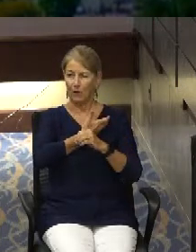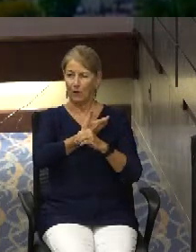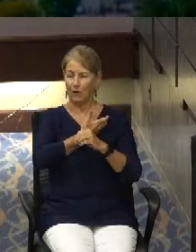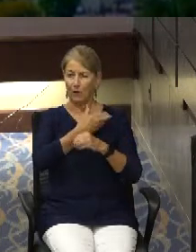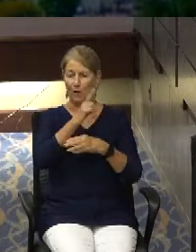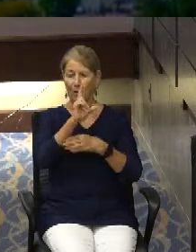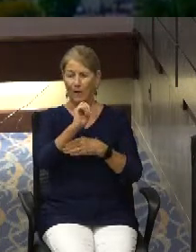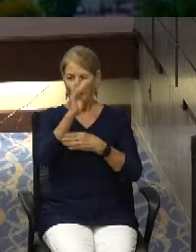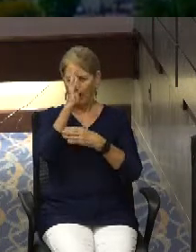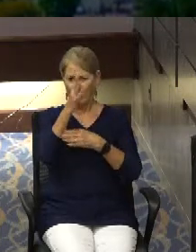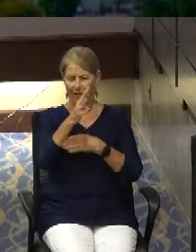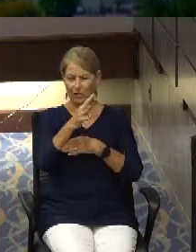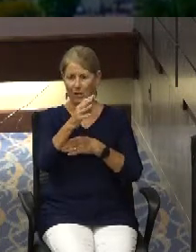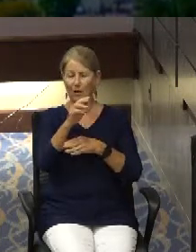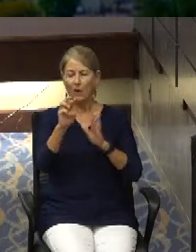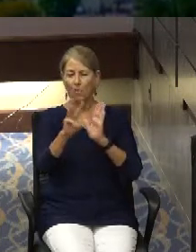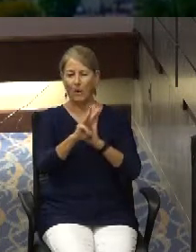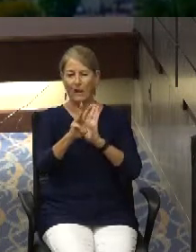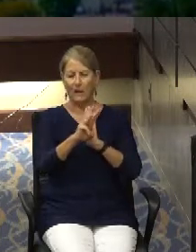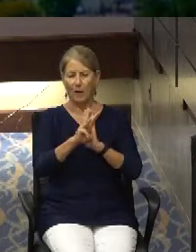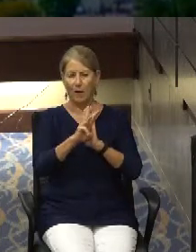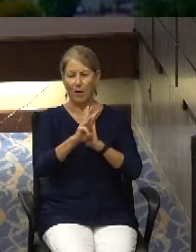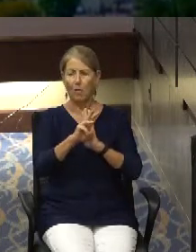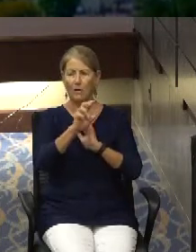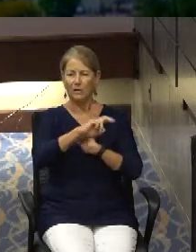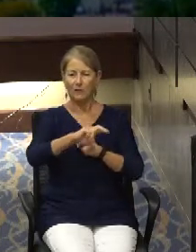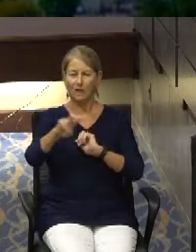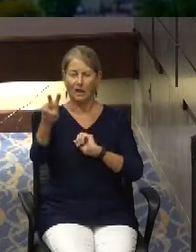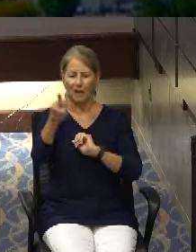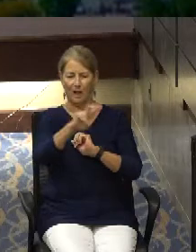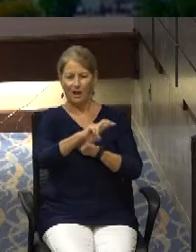Reimagine Waco Transit and where we're headed in the future